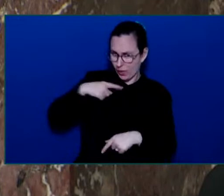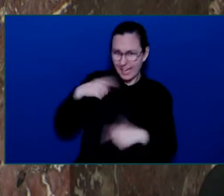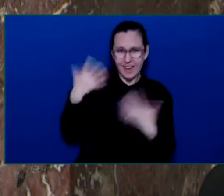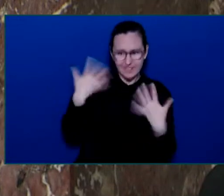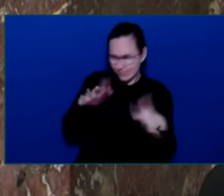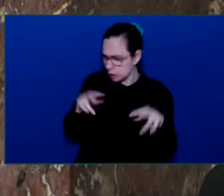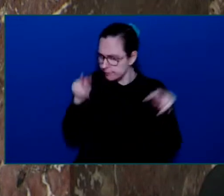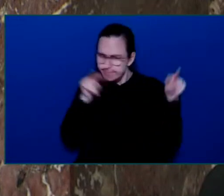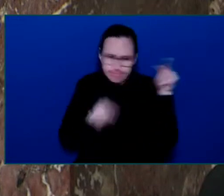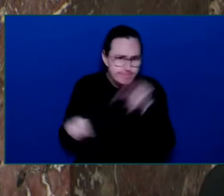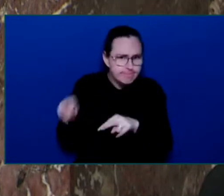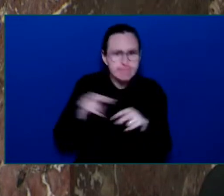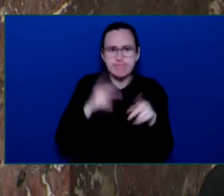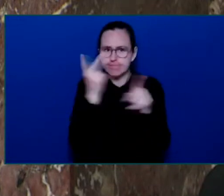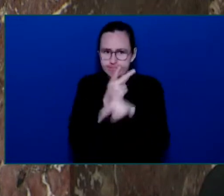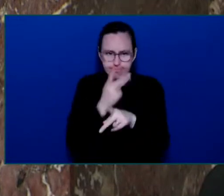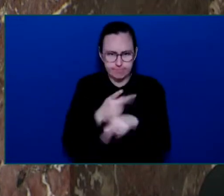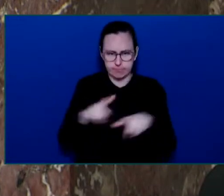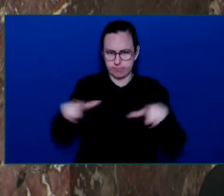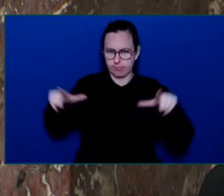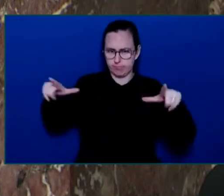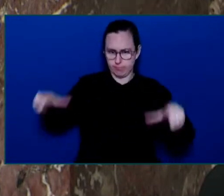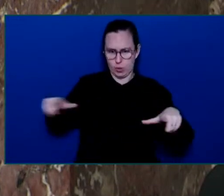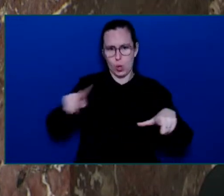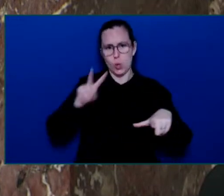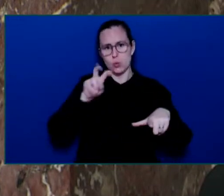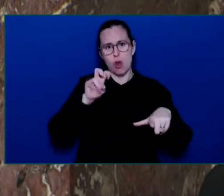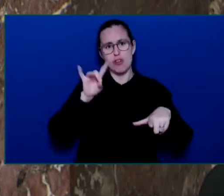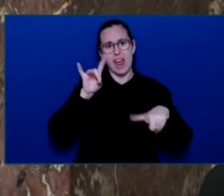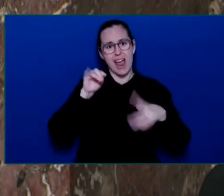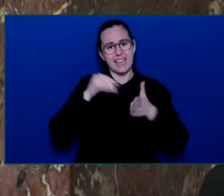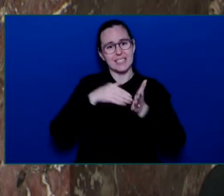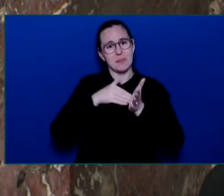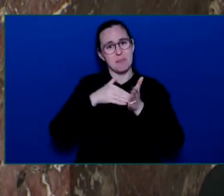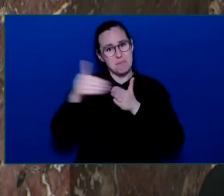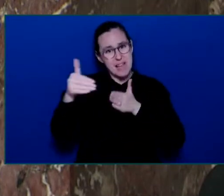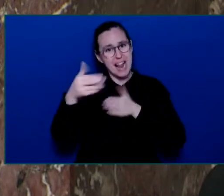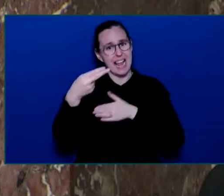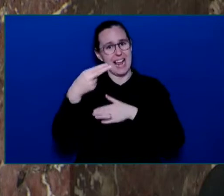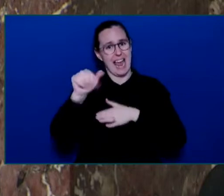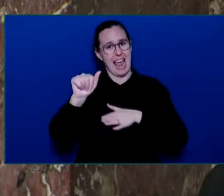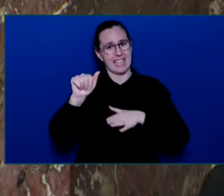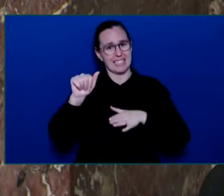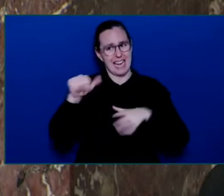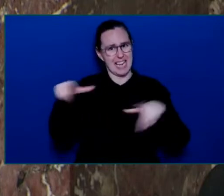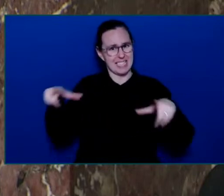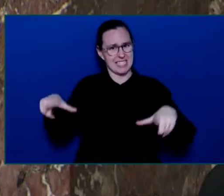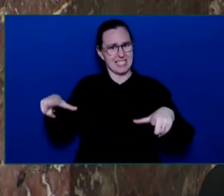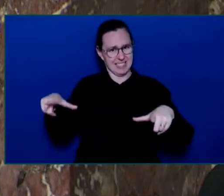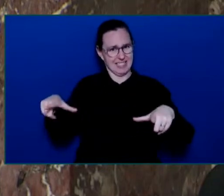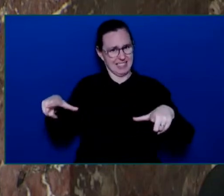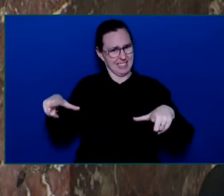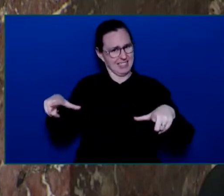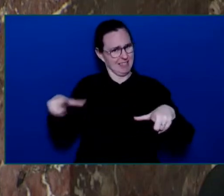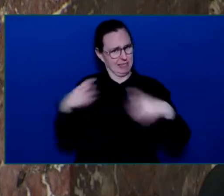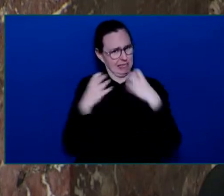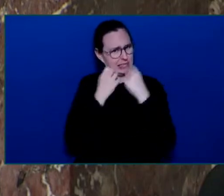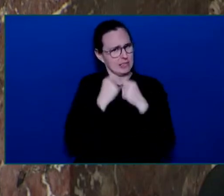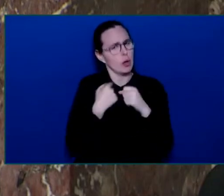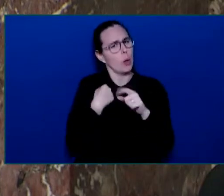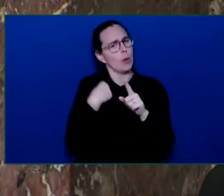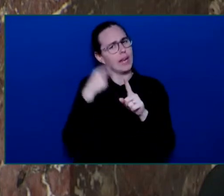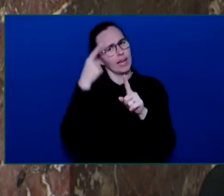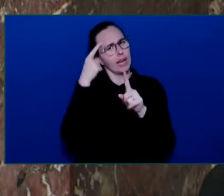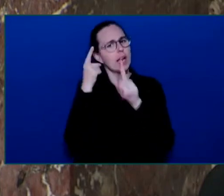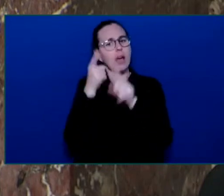I think it is important to remain determined, to remain hopeful and focused on the habitat required to allow these species to be reintroduced